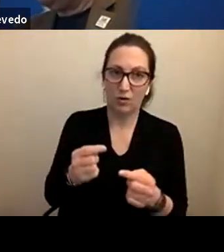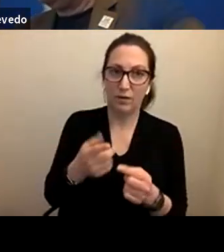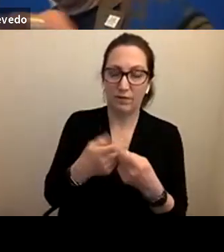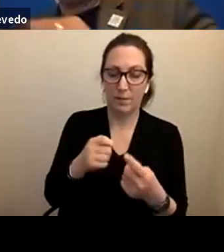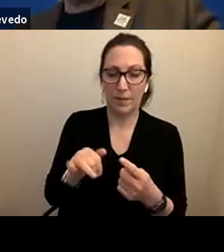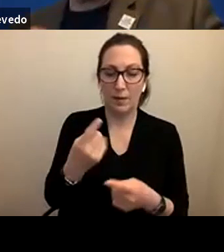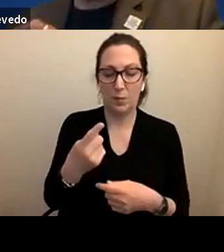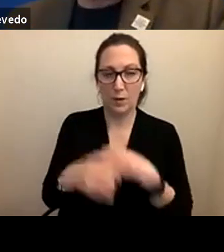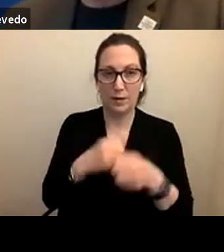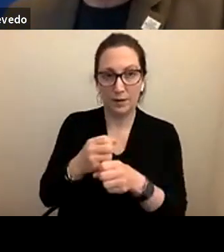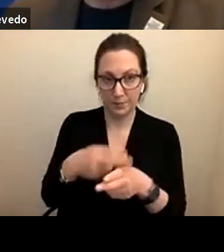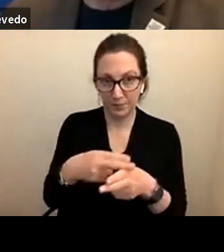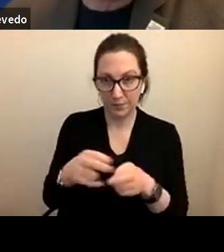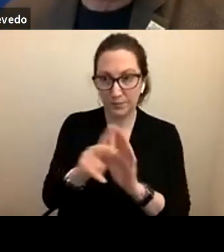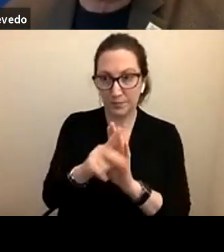policy.